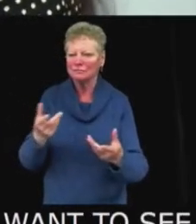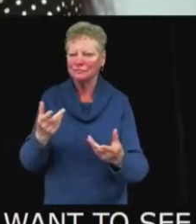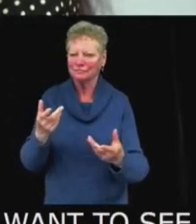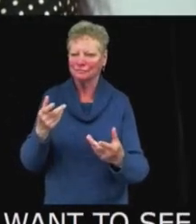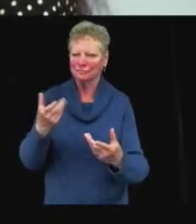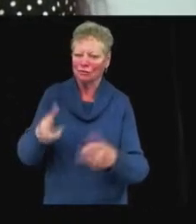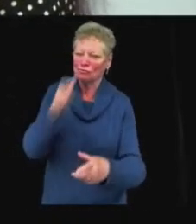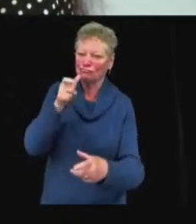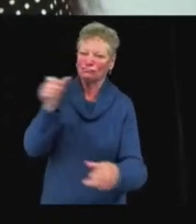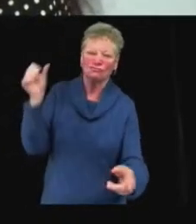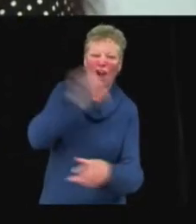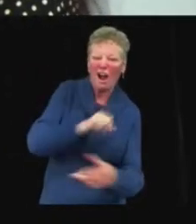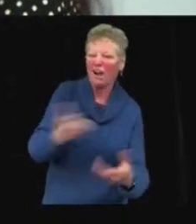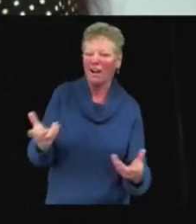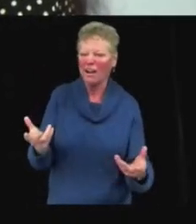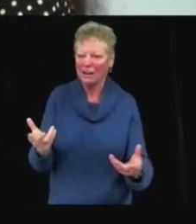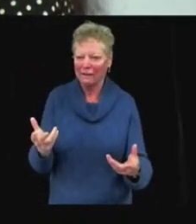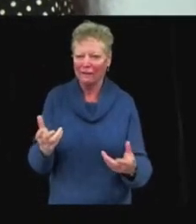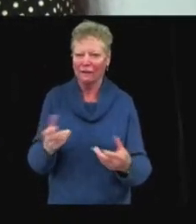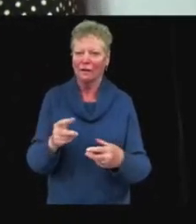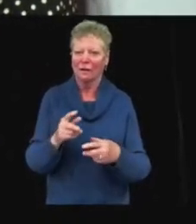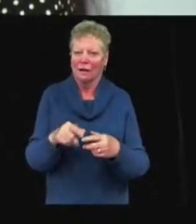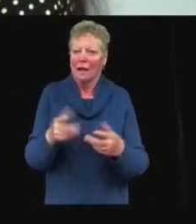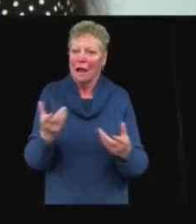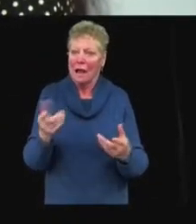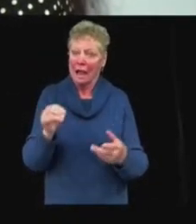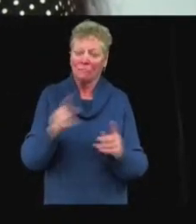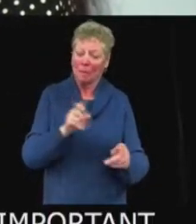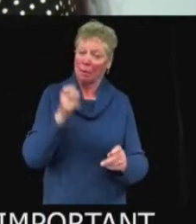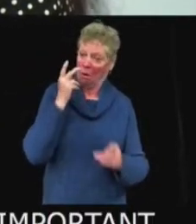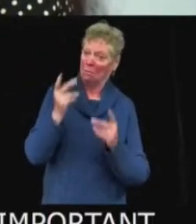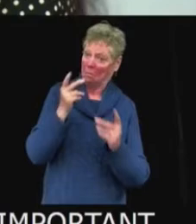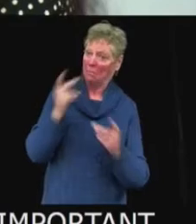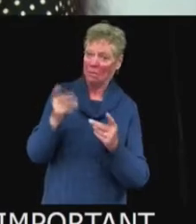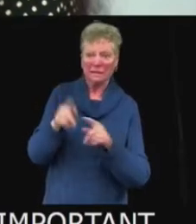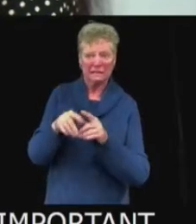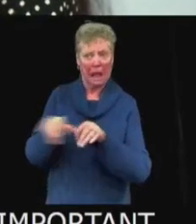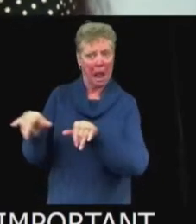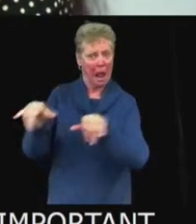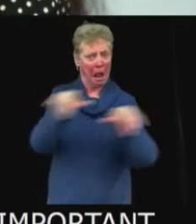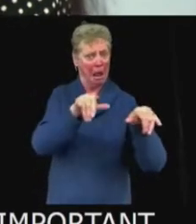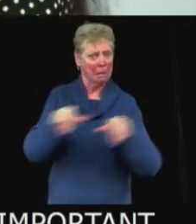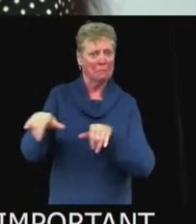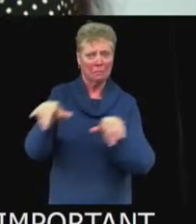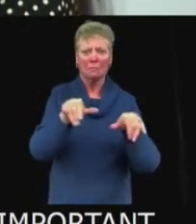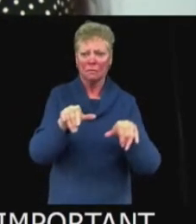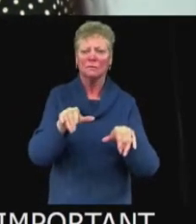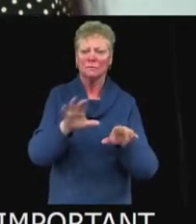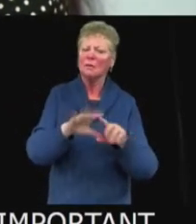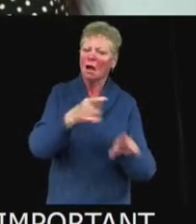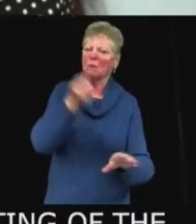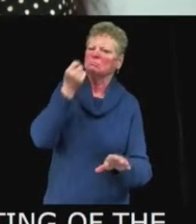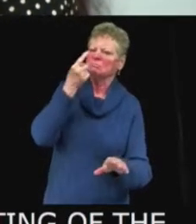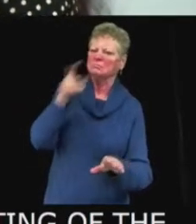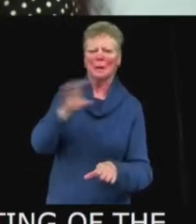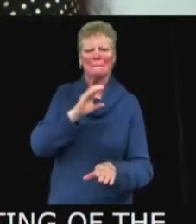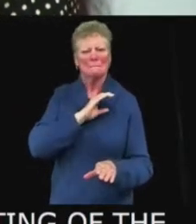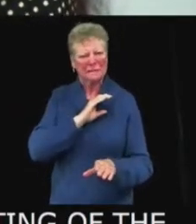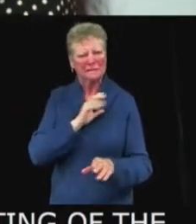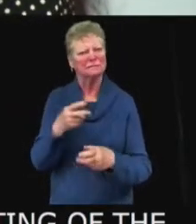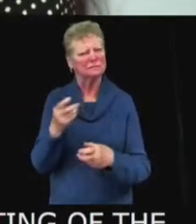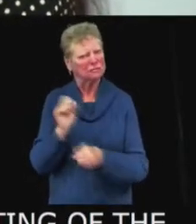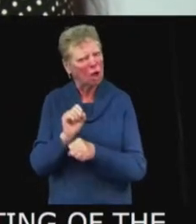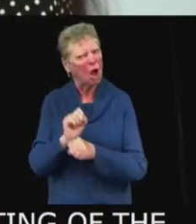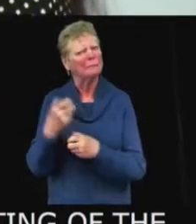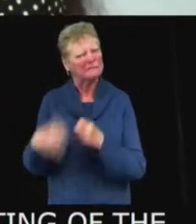necessity. And if people see those in place, they're much more accepting of the idea that the police have a difficult job to do and those sacrifices will be made, but